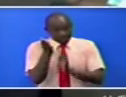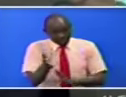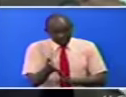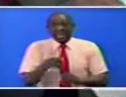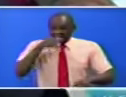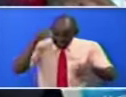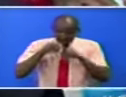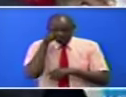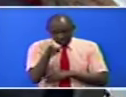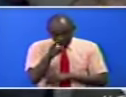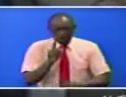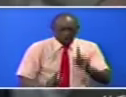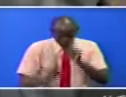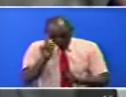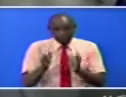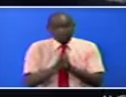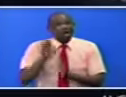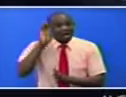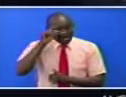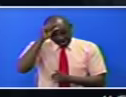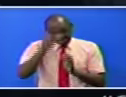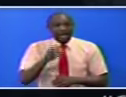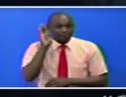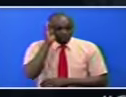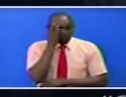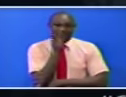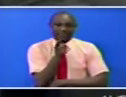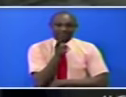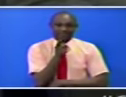be a tough test for incumbent Governor Alfred Mutua.